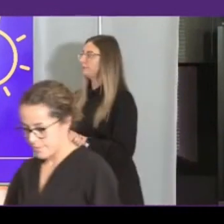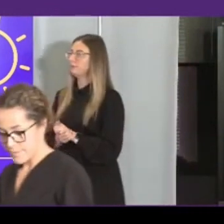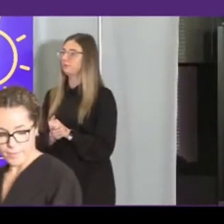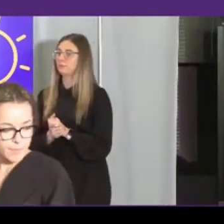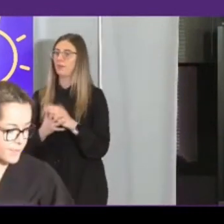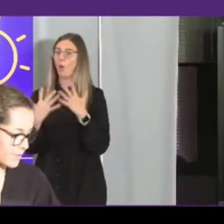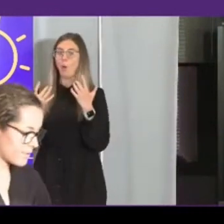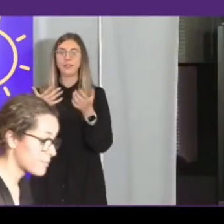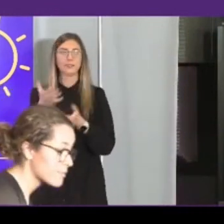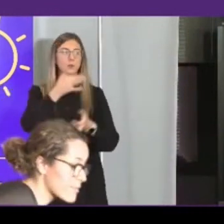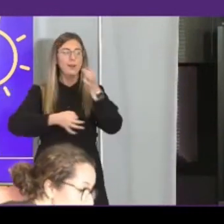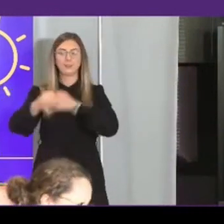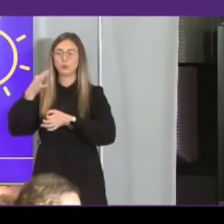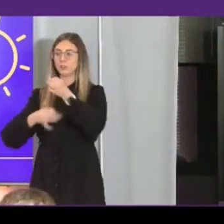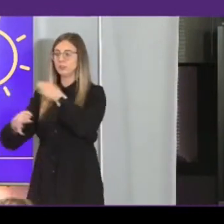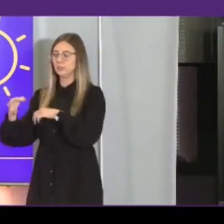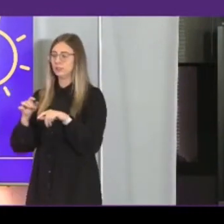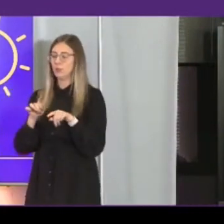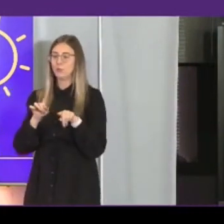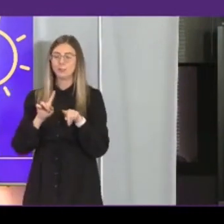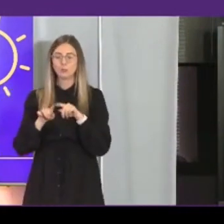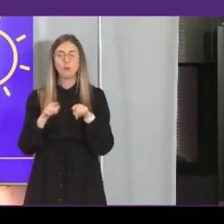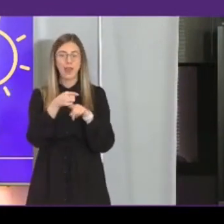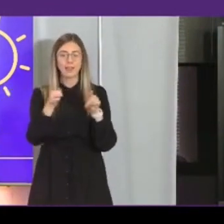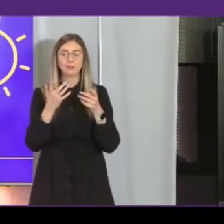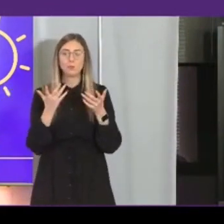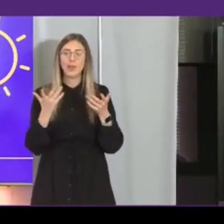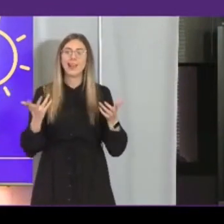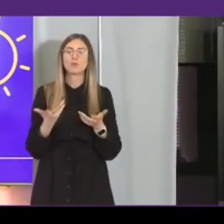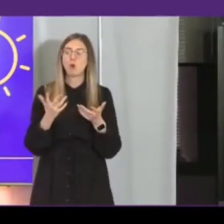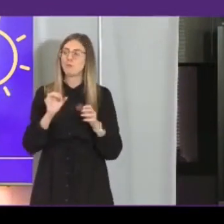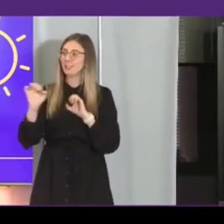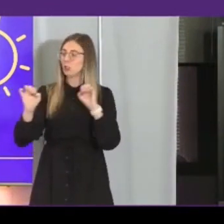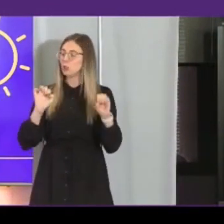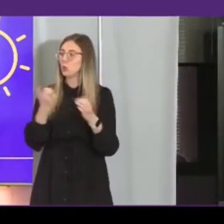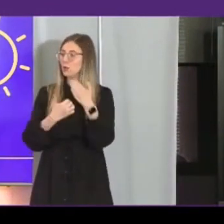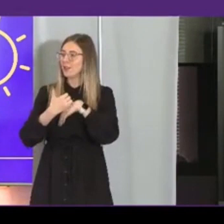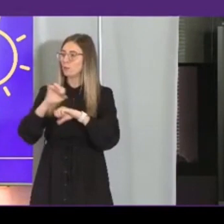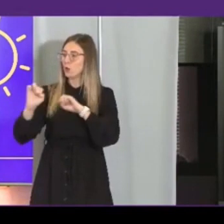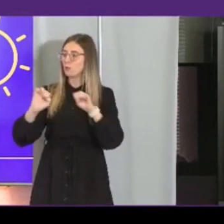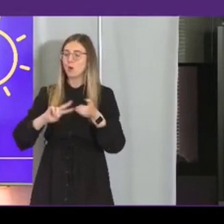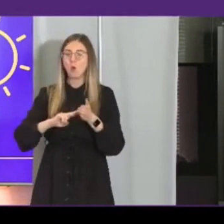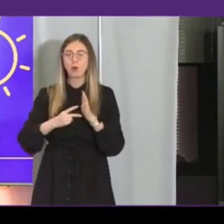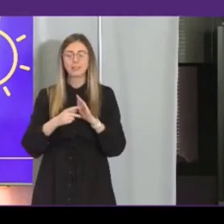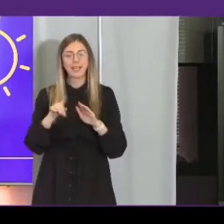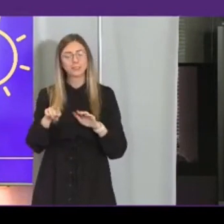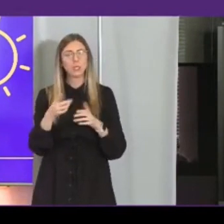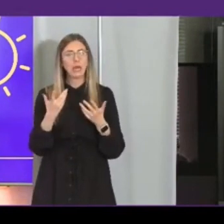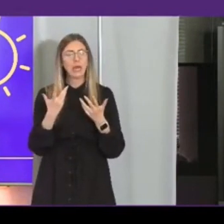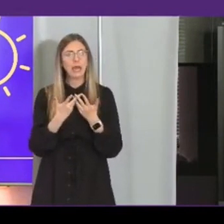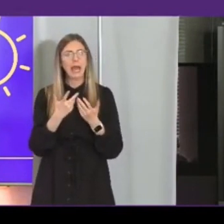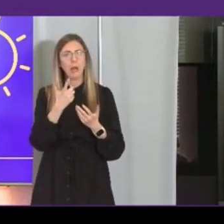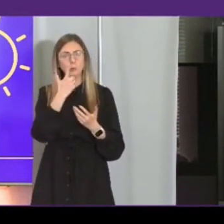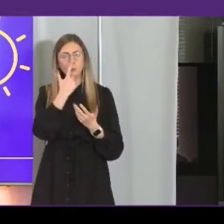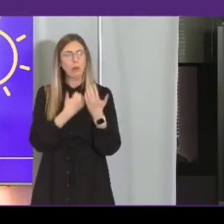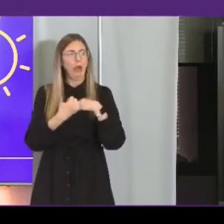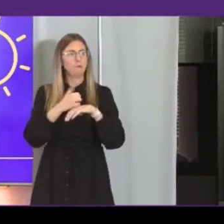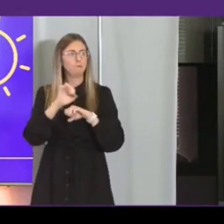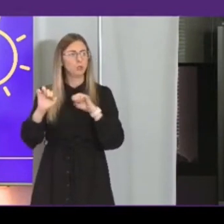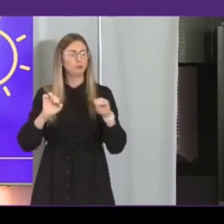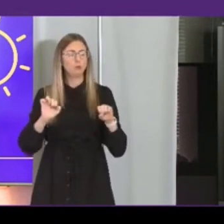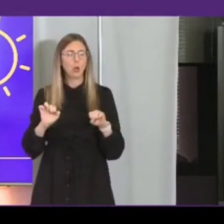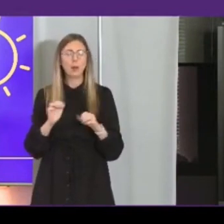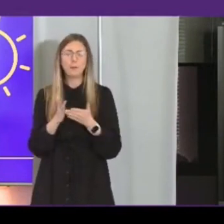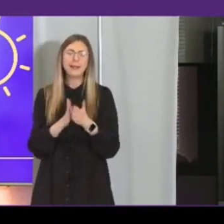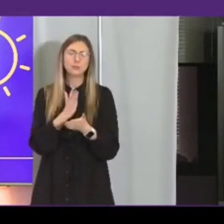I think what we're trying to do is encourage people to think about doing this within their own organisations. Think about some of the lessons about how you go about that